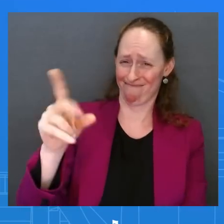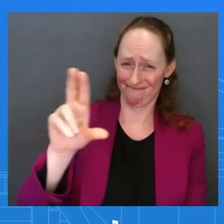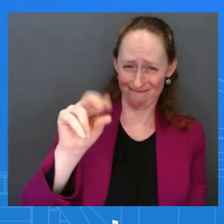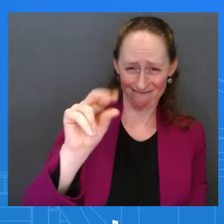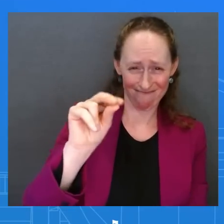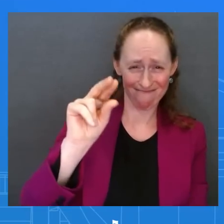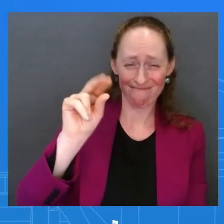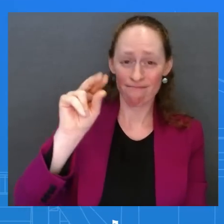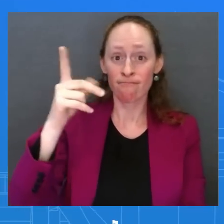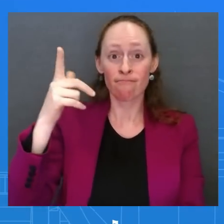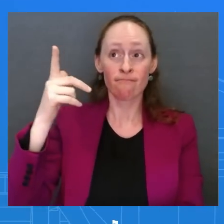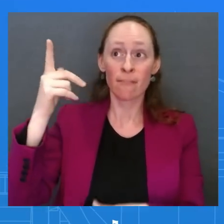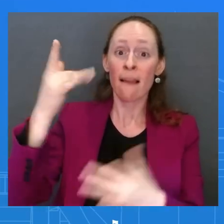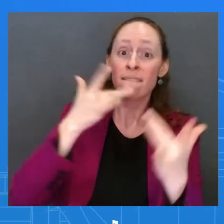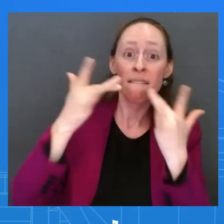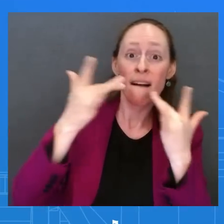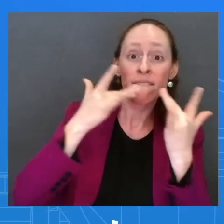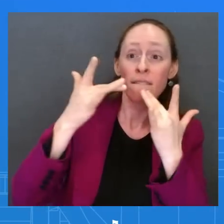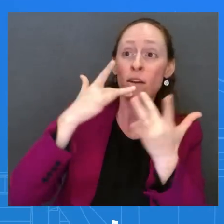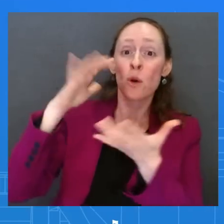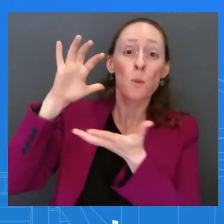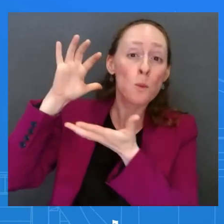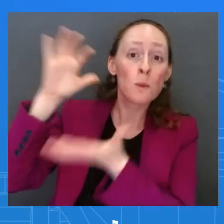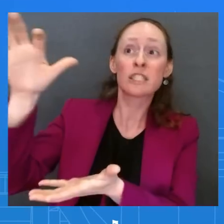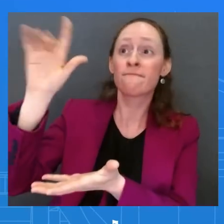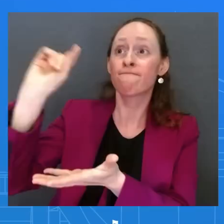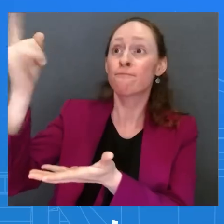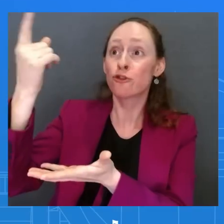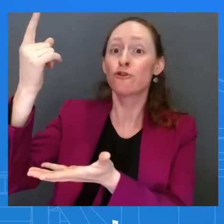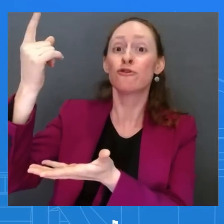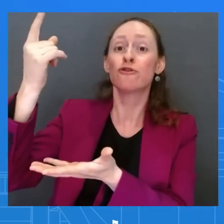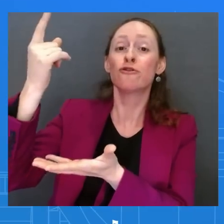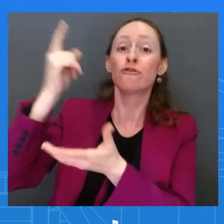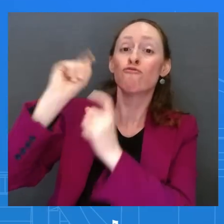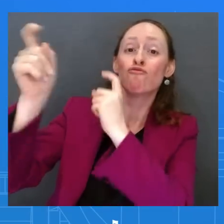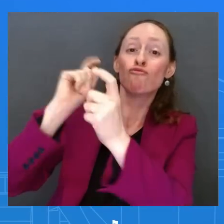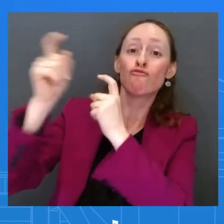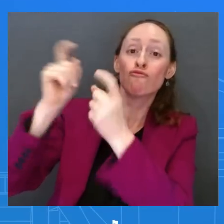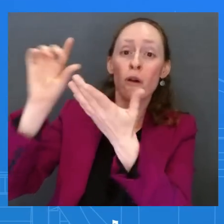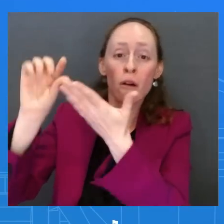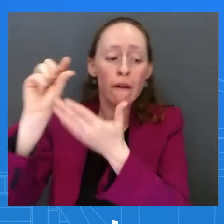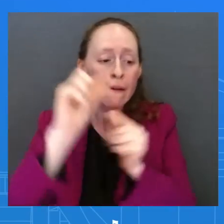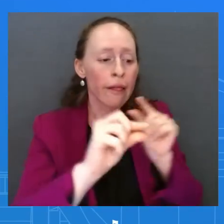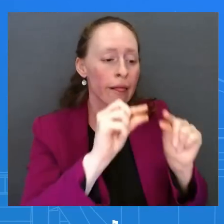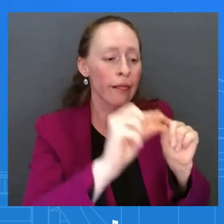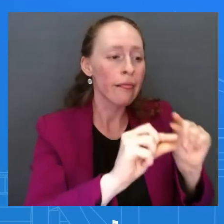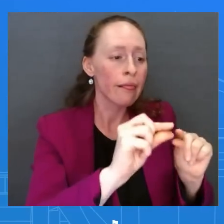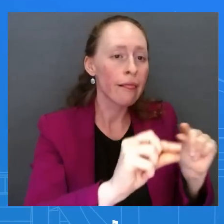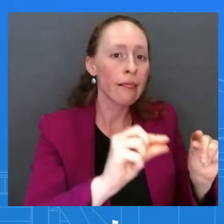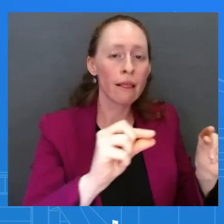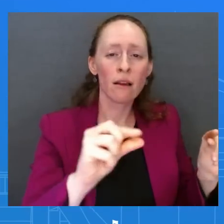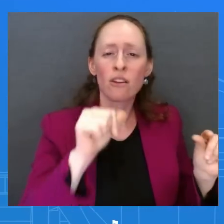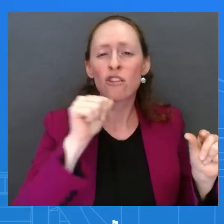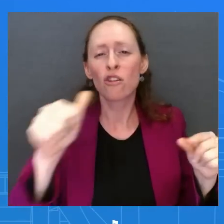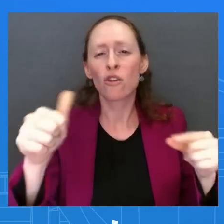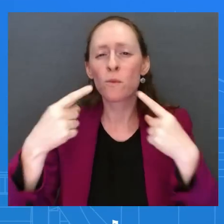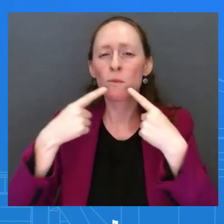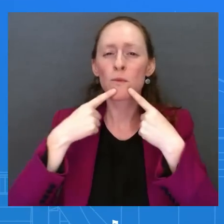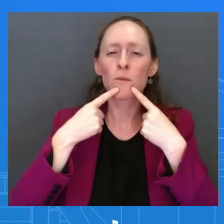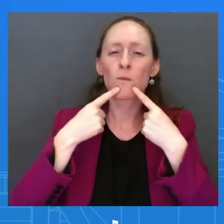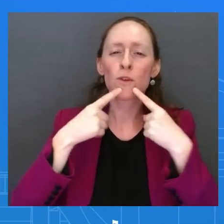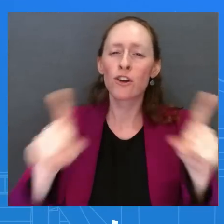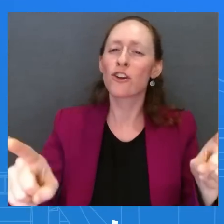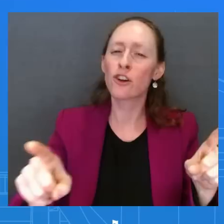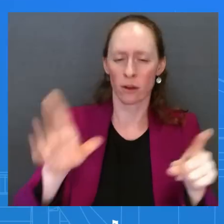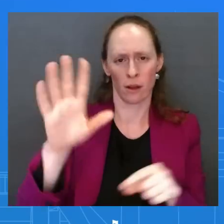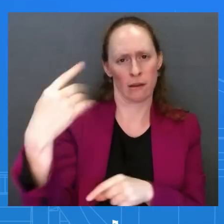pandemic, is we've seen Americans and American families being left behind. And so one of the things that you are, the data, if you look at the data and